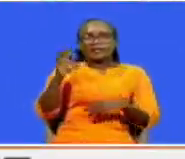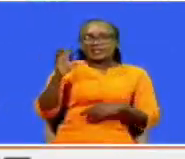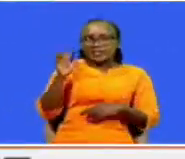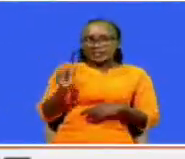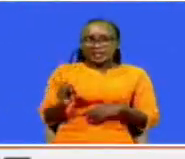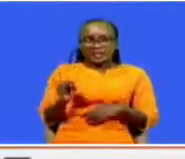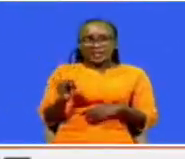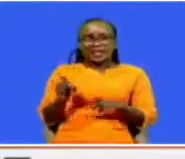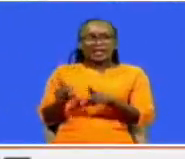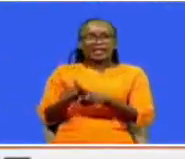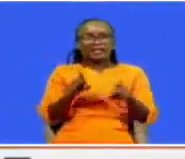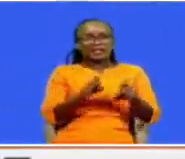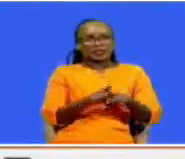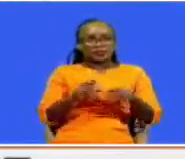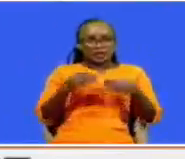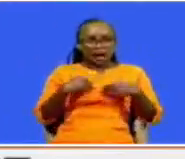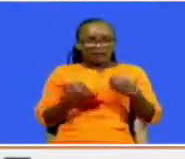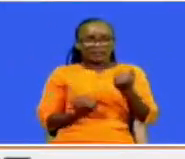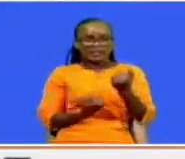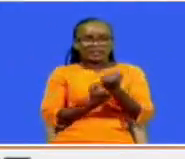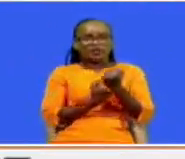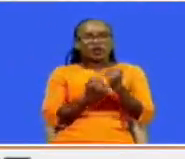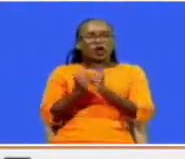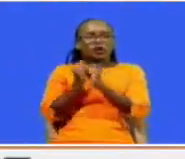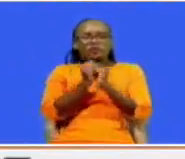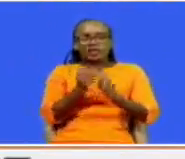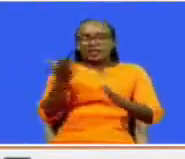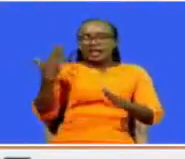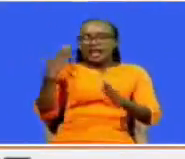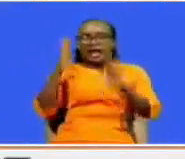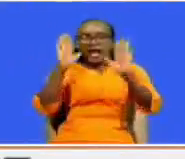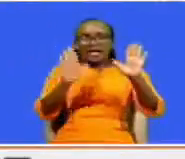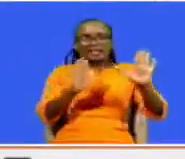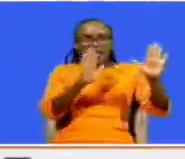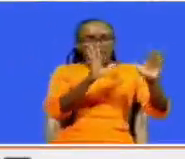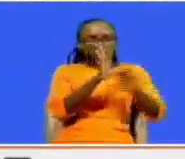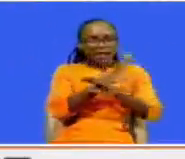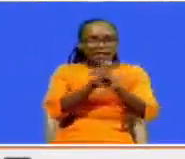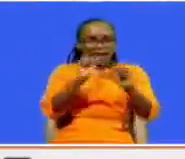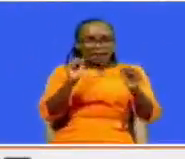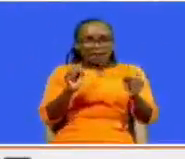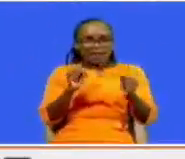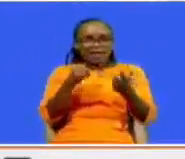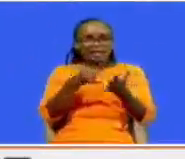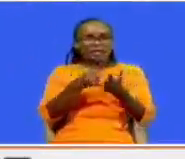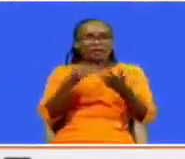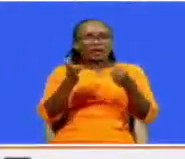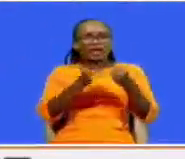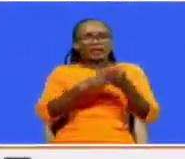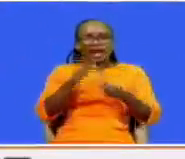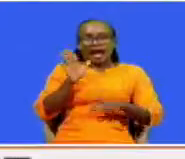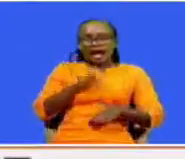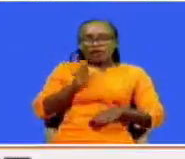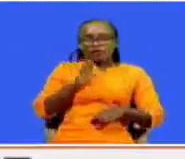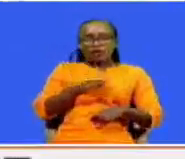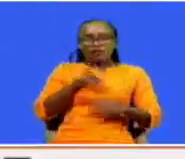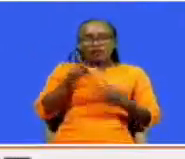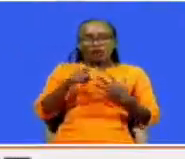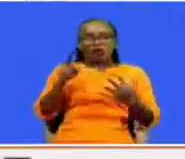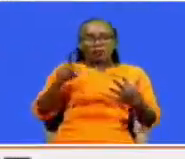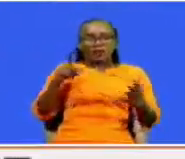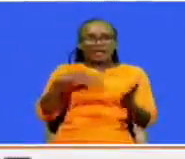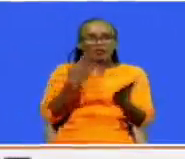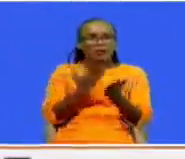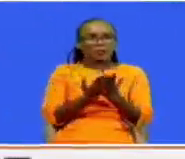his allies who stood with him during the last campaigns. The president included 9 female nominees in his